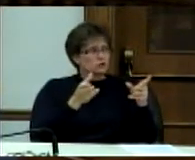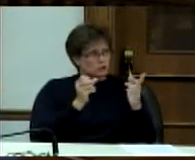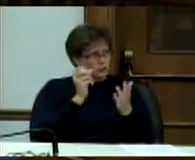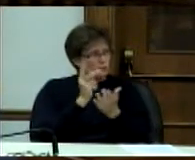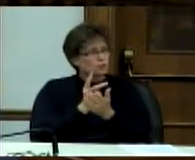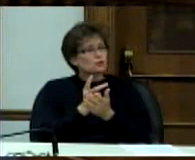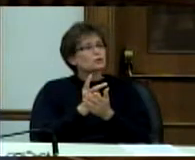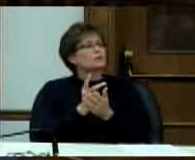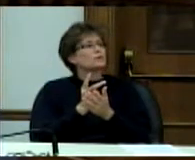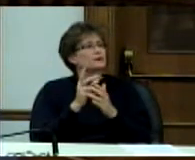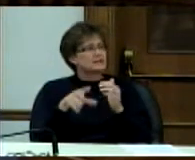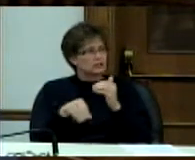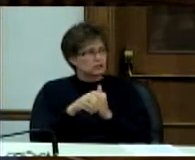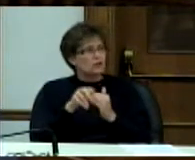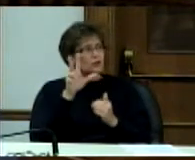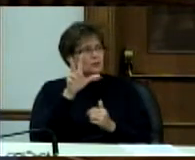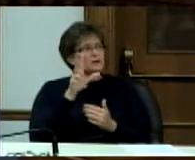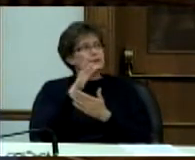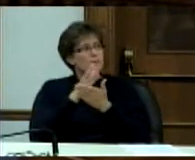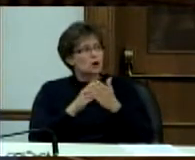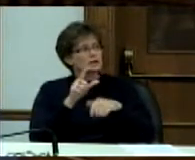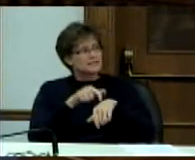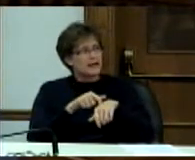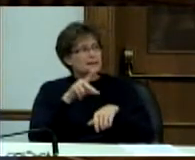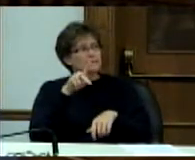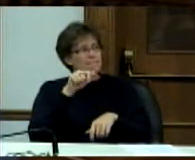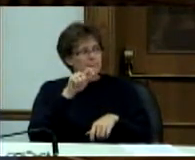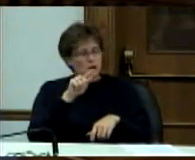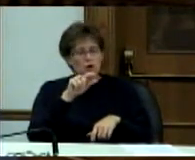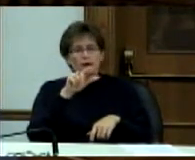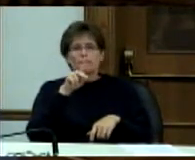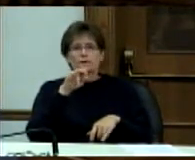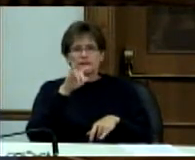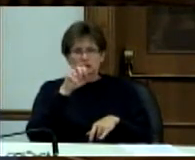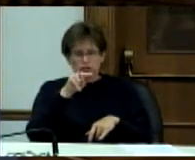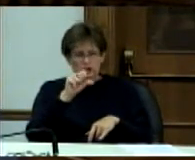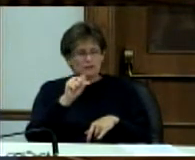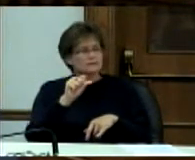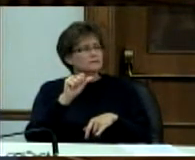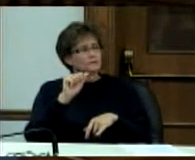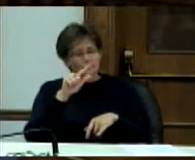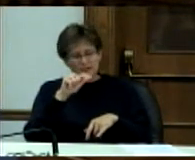second to approve the additional hiring of 3 part-time paraprofessionals at the elementary level.